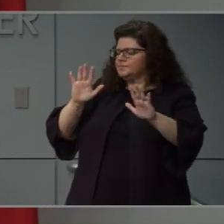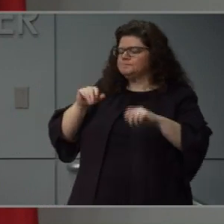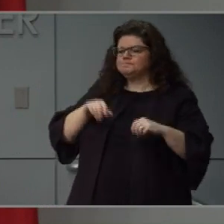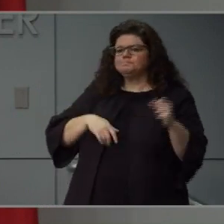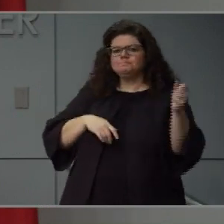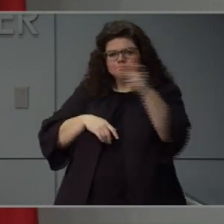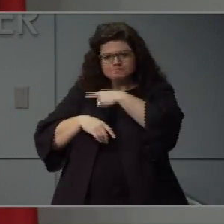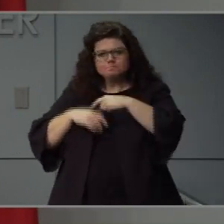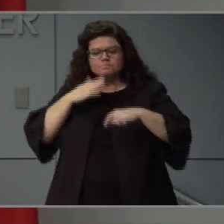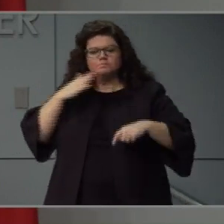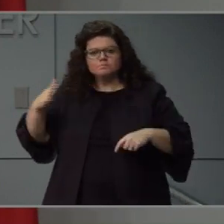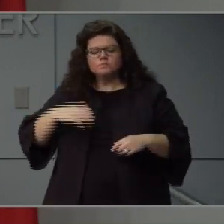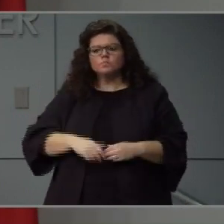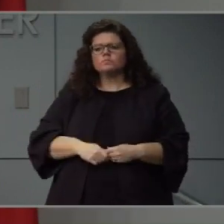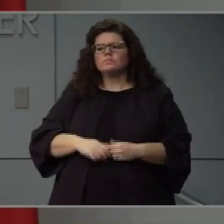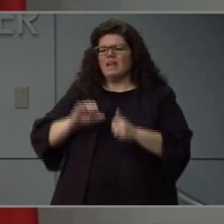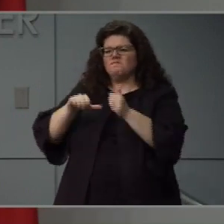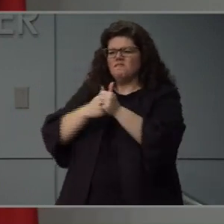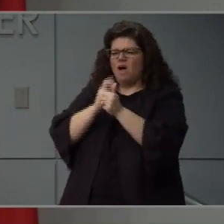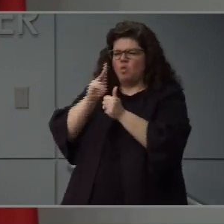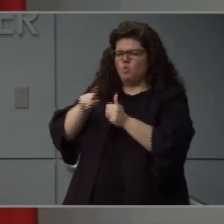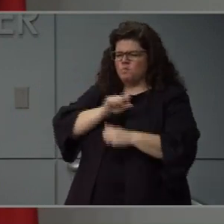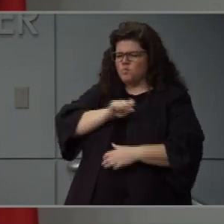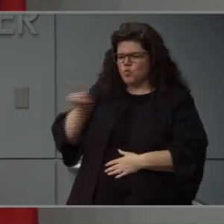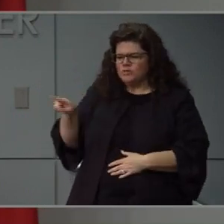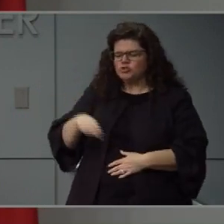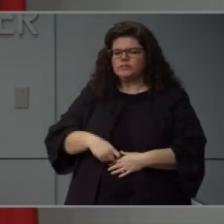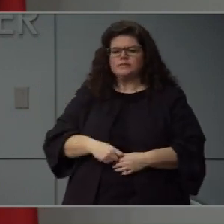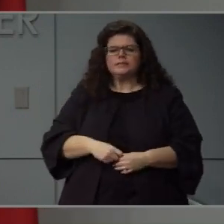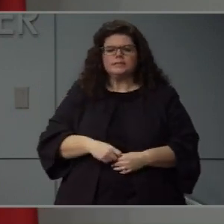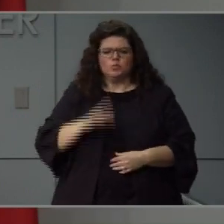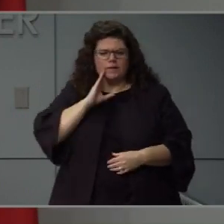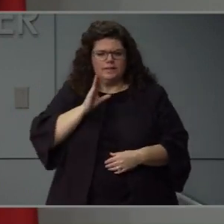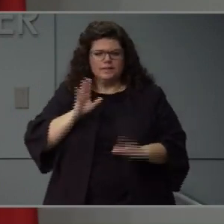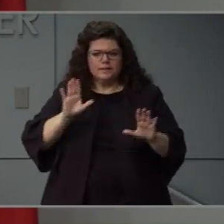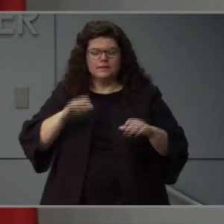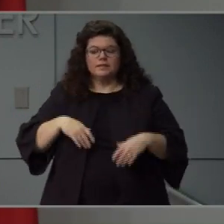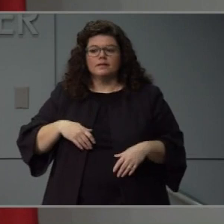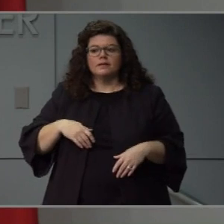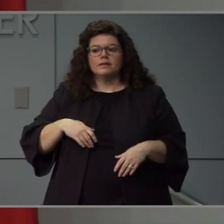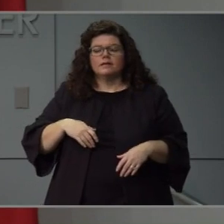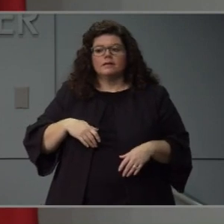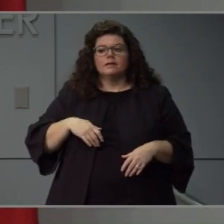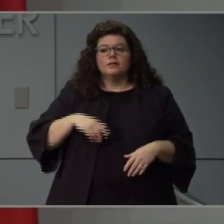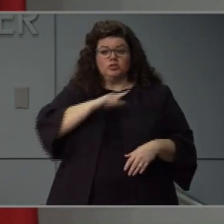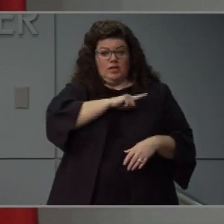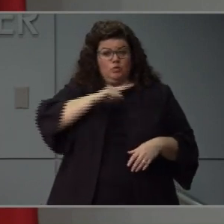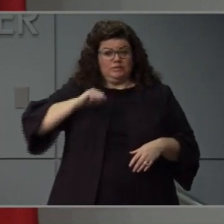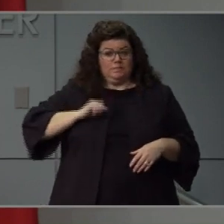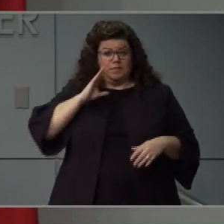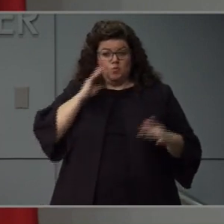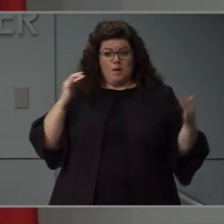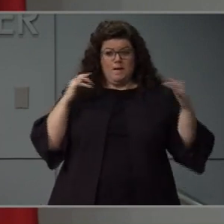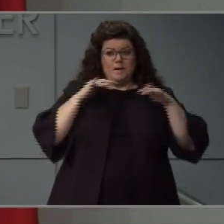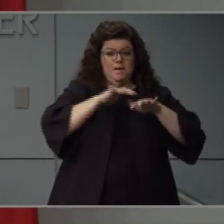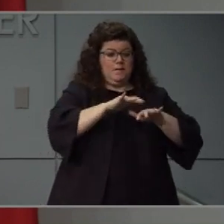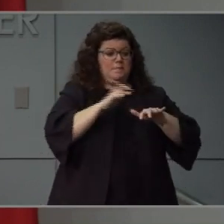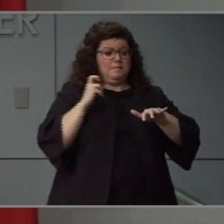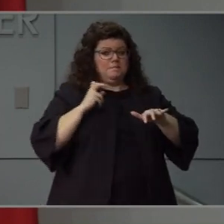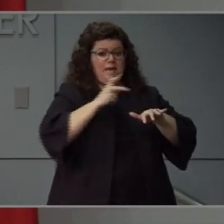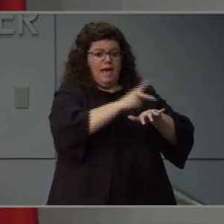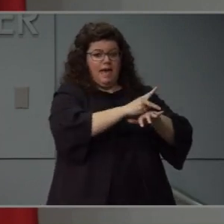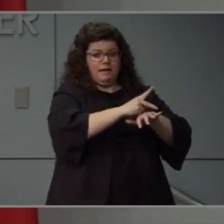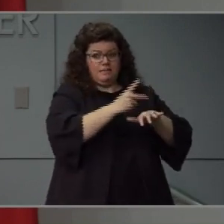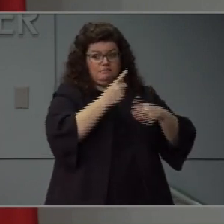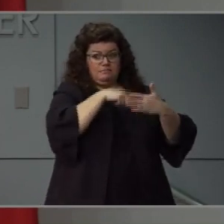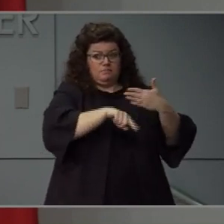I'd like to reserve a follow-up to this, but the General Assembly will be back Monday with more people in the building and no masks